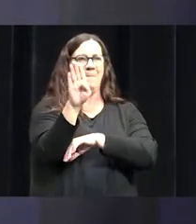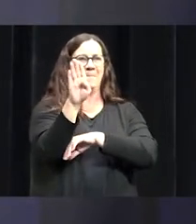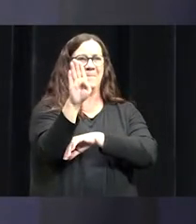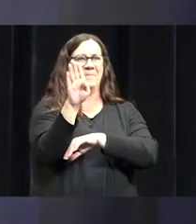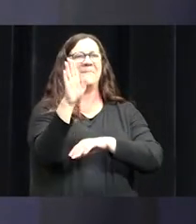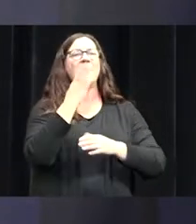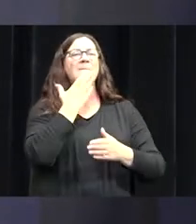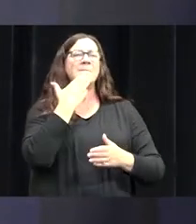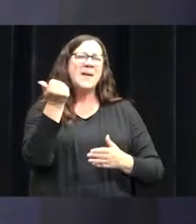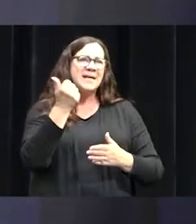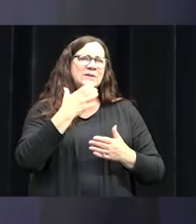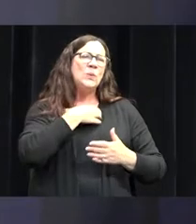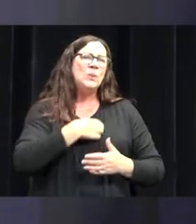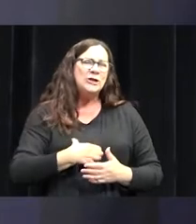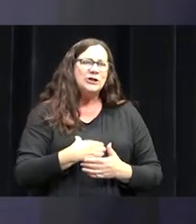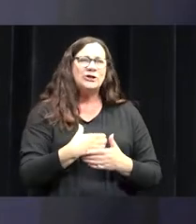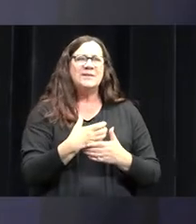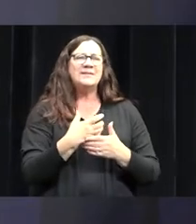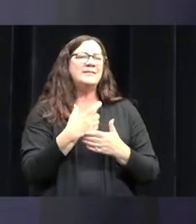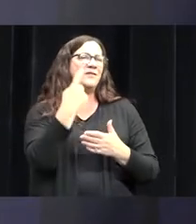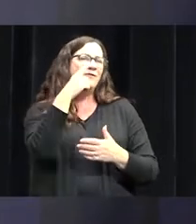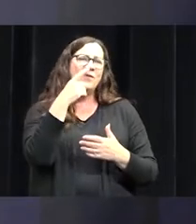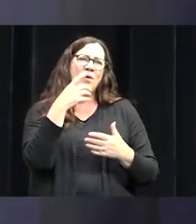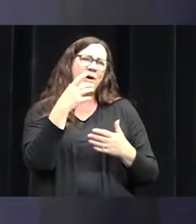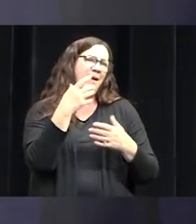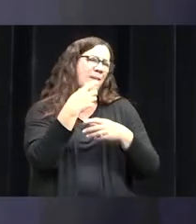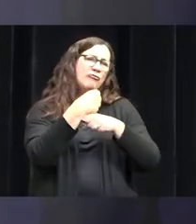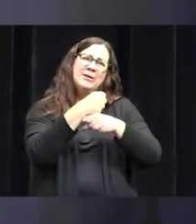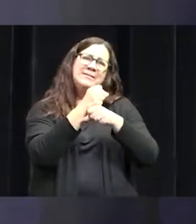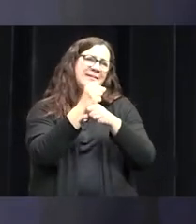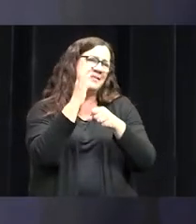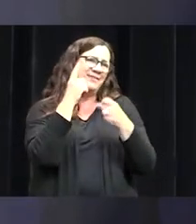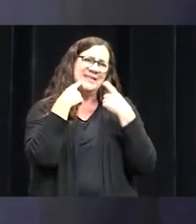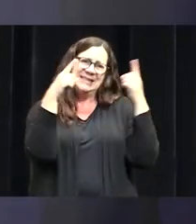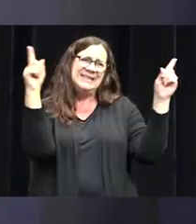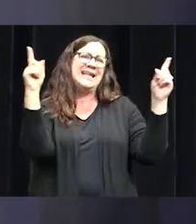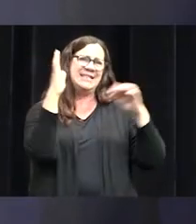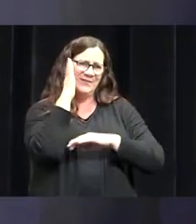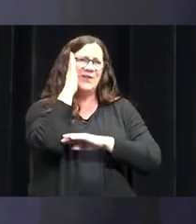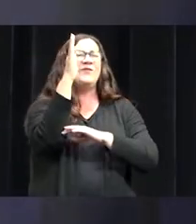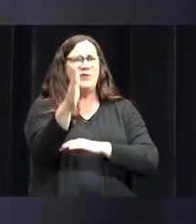best wishes for a productive and successful future